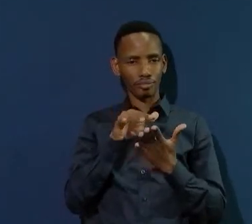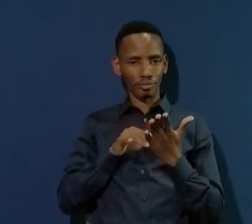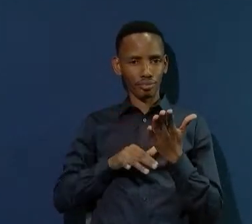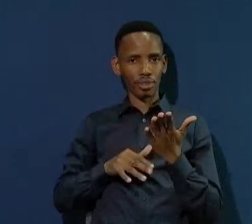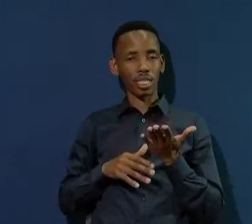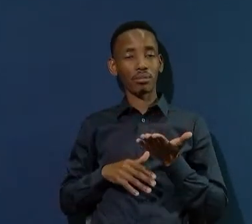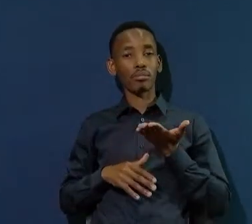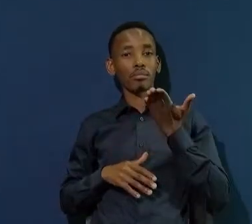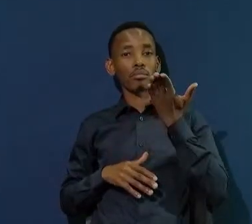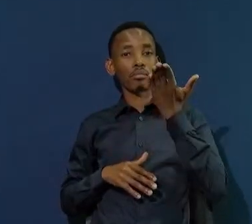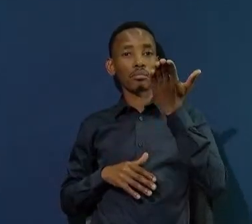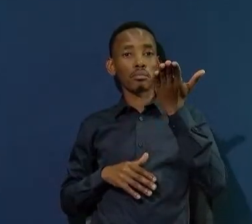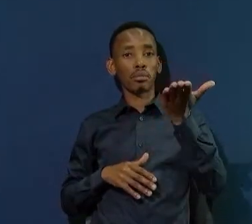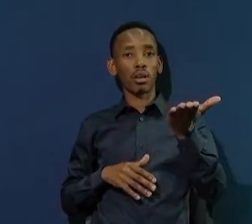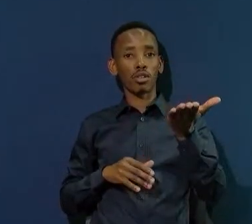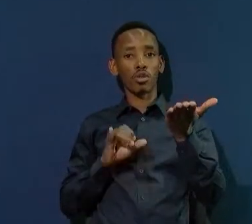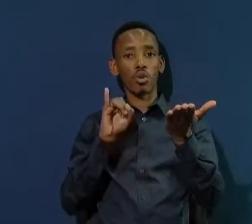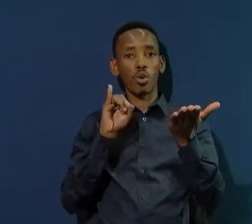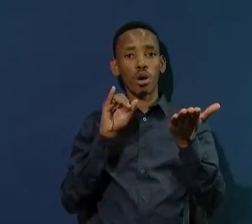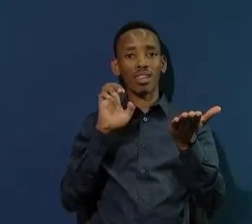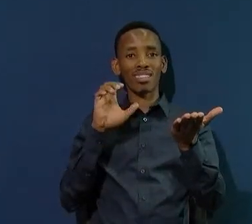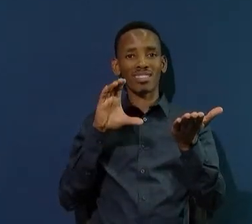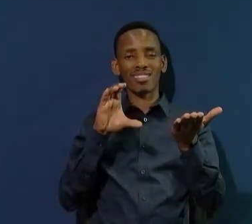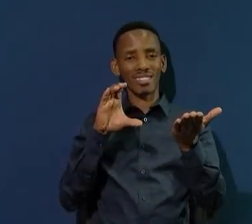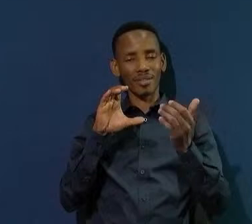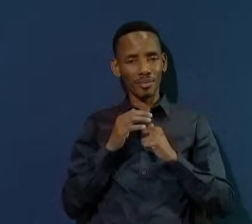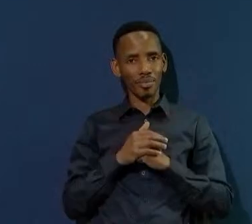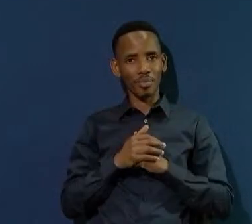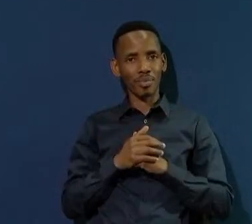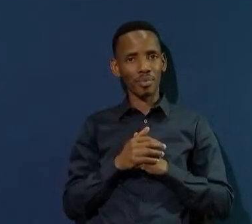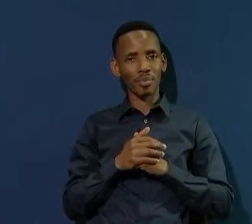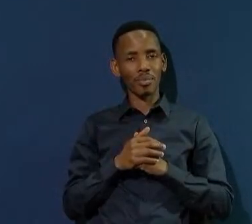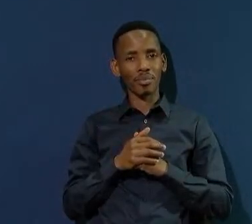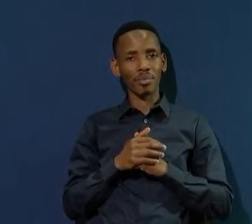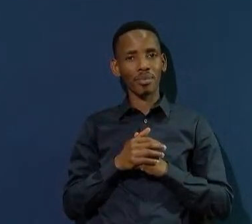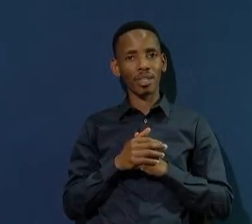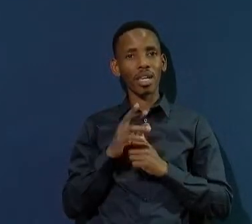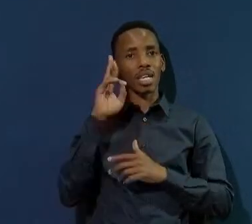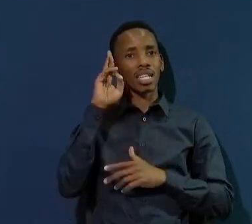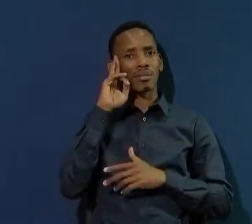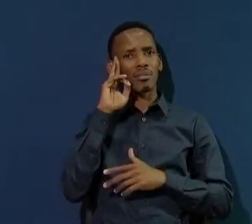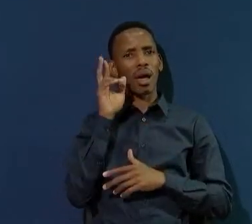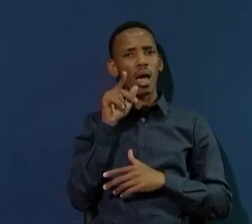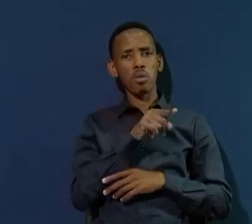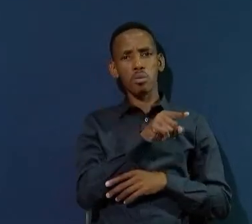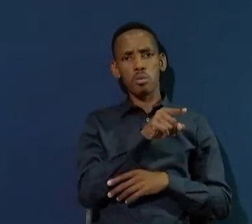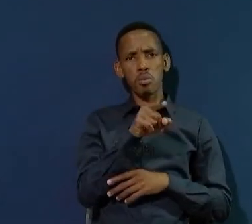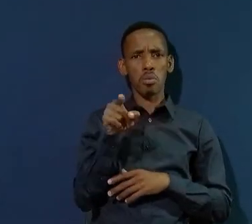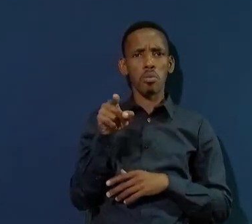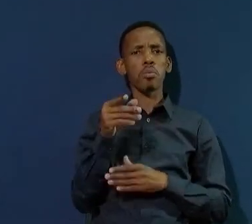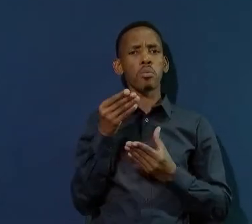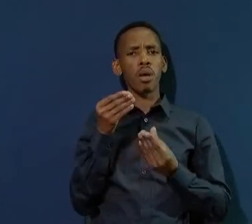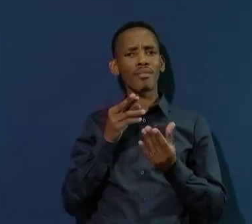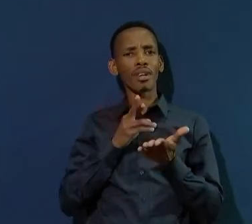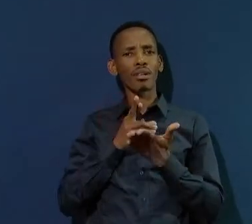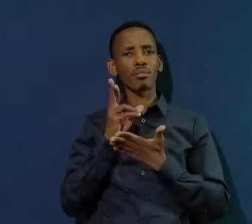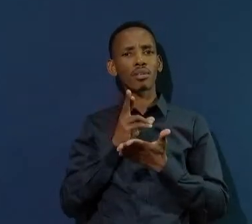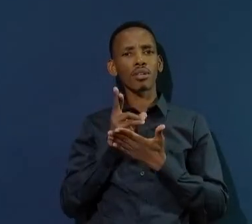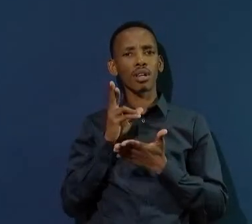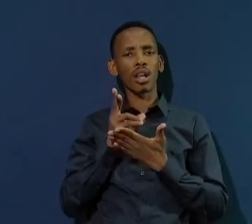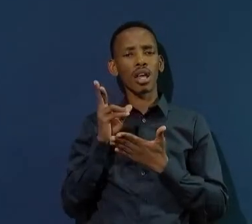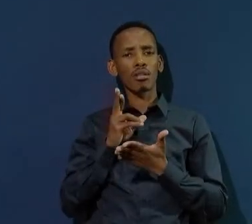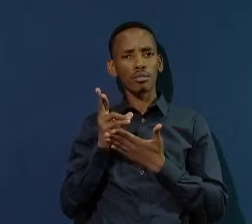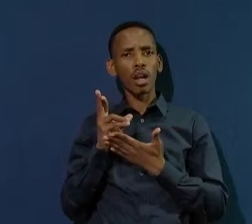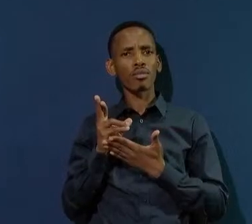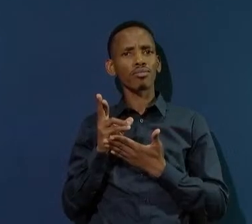le ikemetseng leo la go tsamaisa ditlhopho kana ke re ke Motswana you have the right to